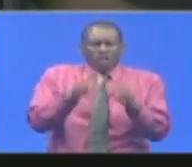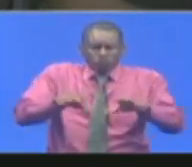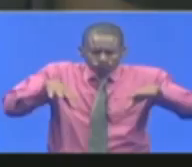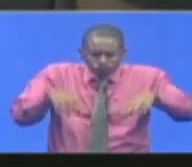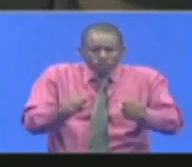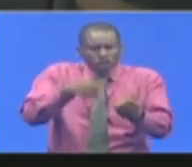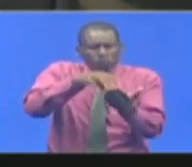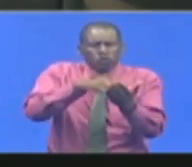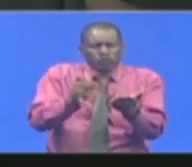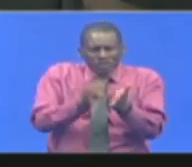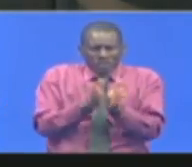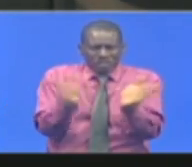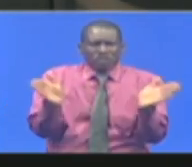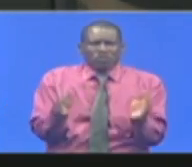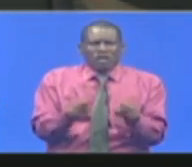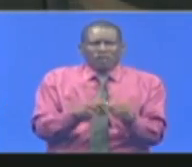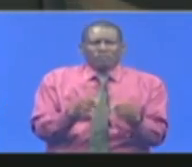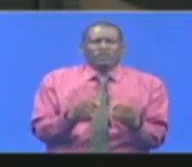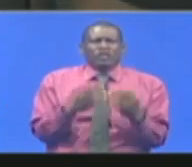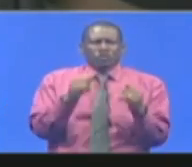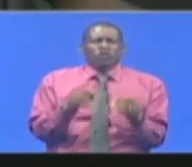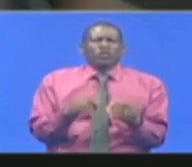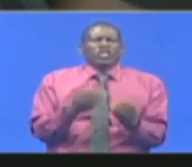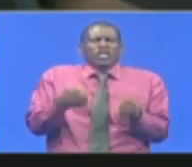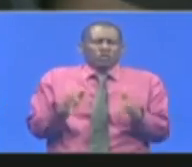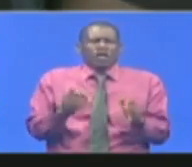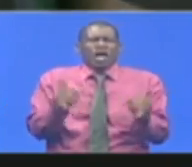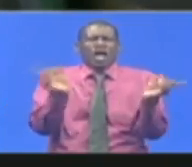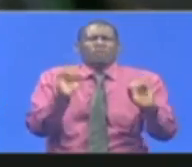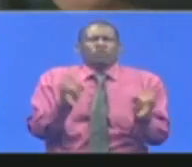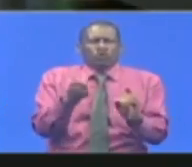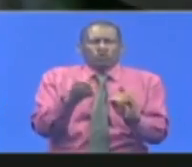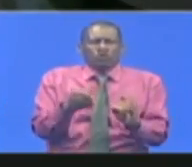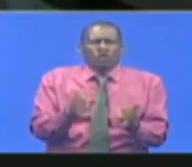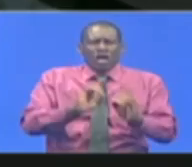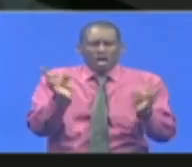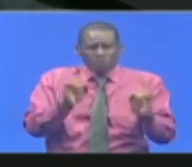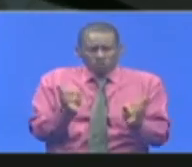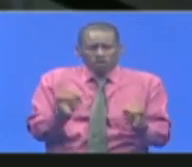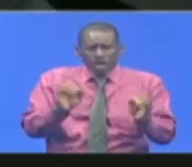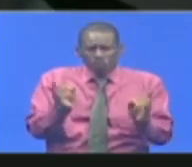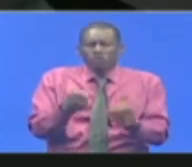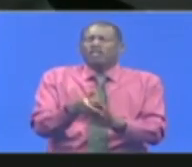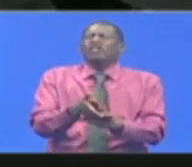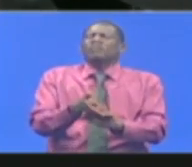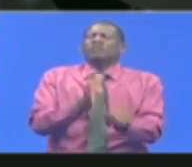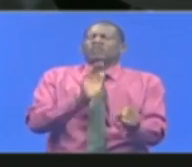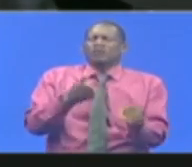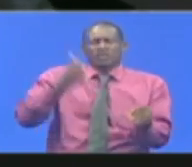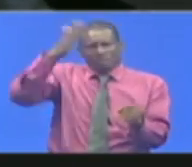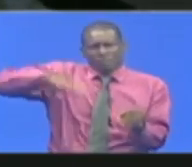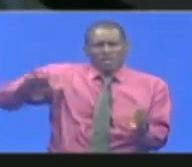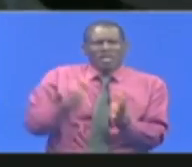Whatsoever, I'm not leaving parliament. And I am not leaving my position